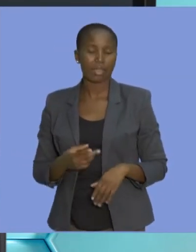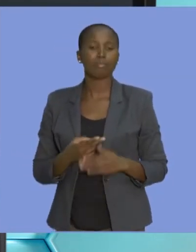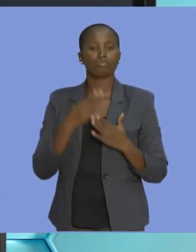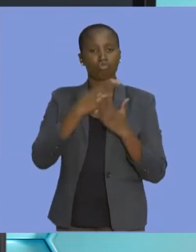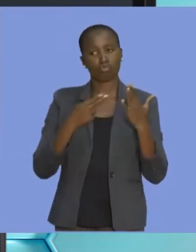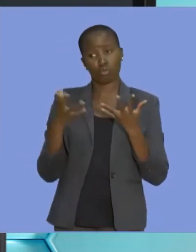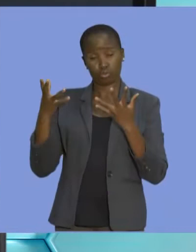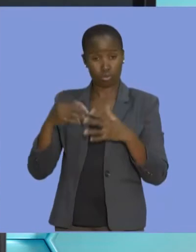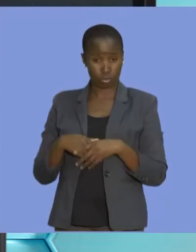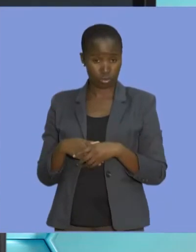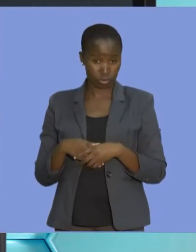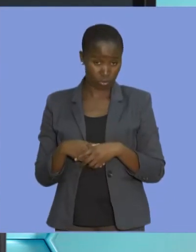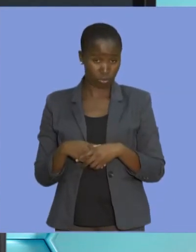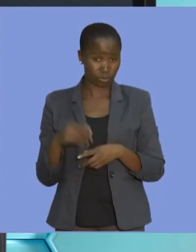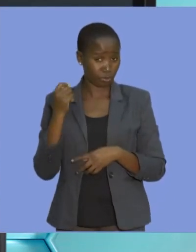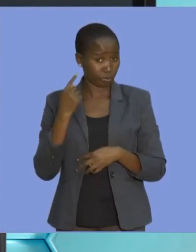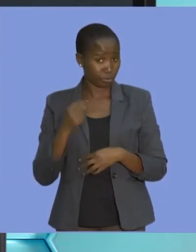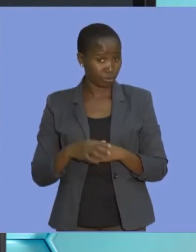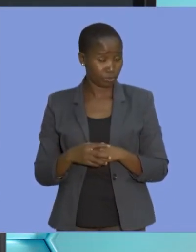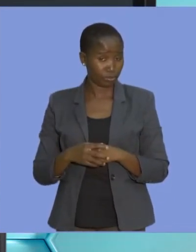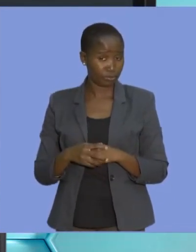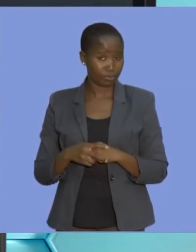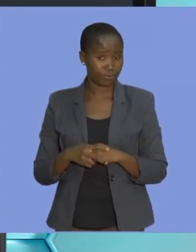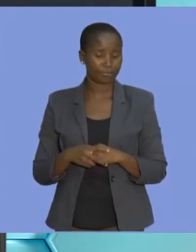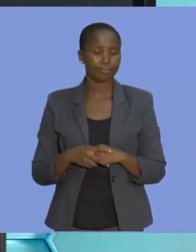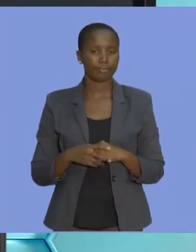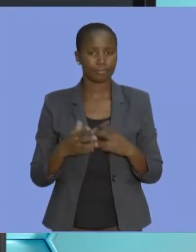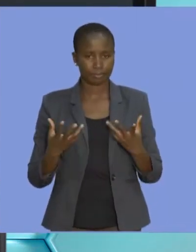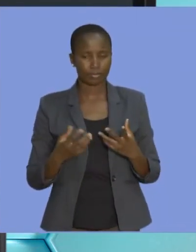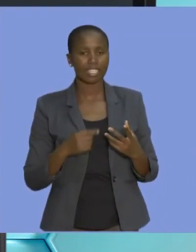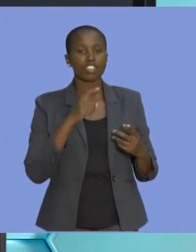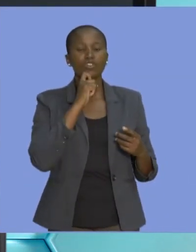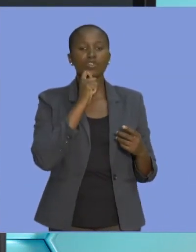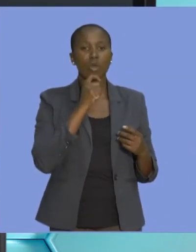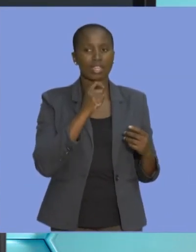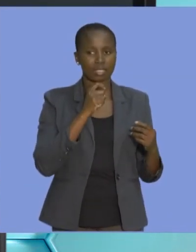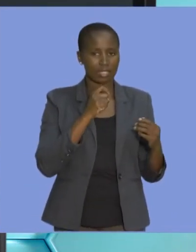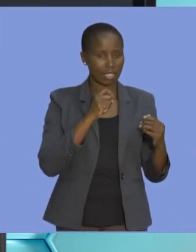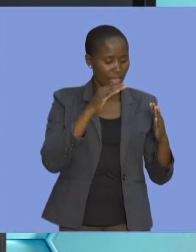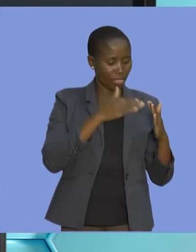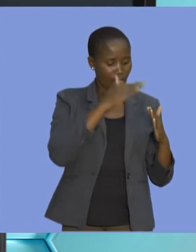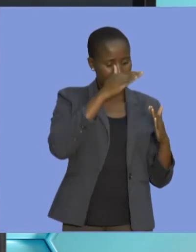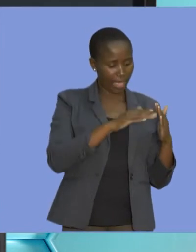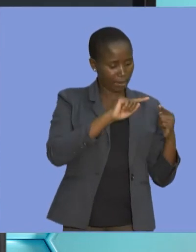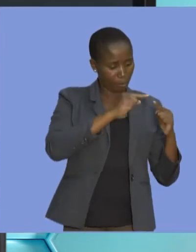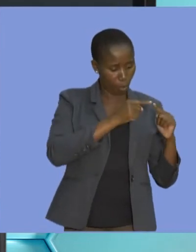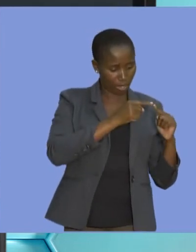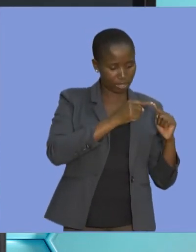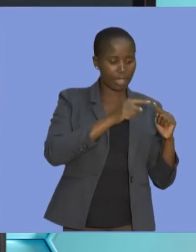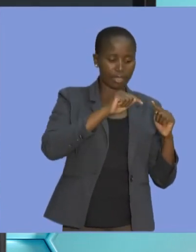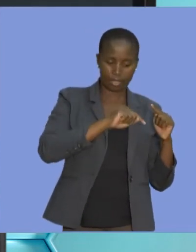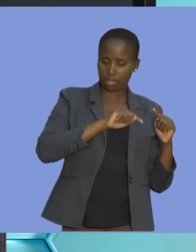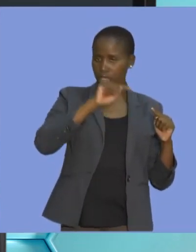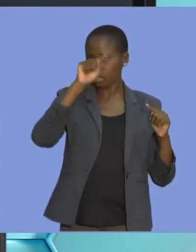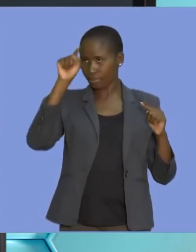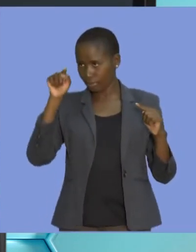make sense? We all together. We use the endpoints of an interval and the total frequency. We put